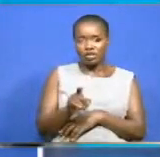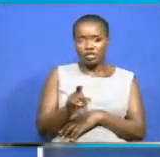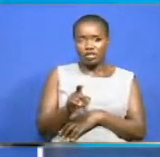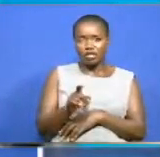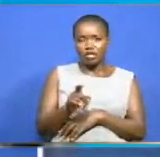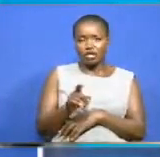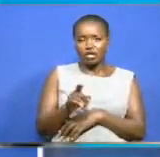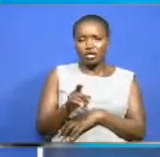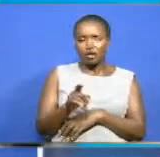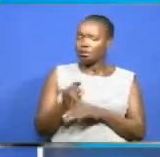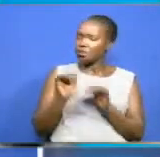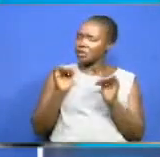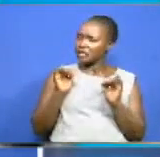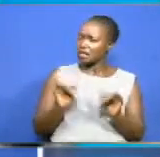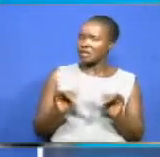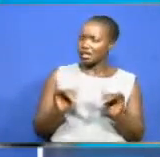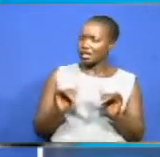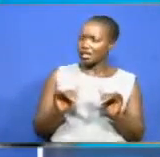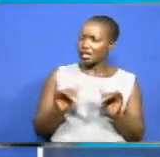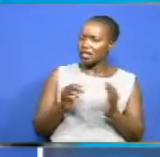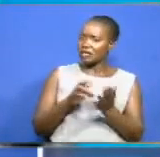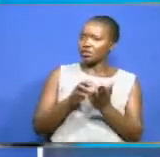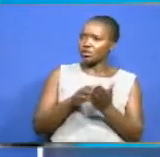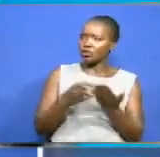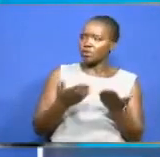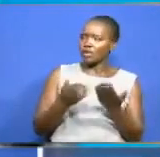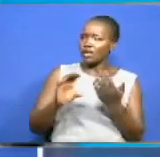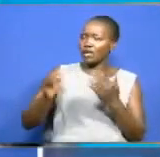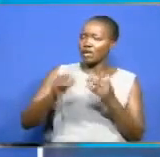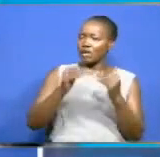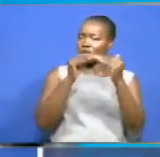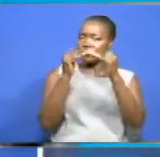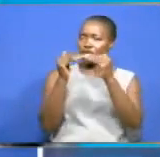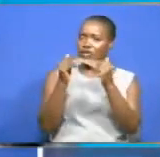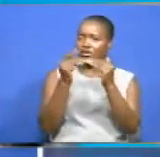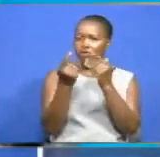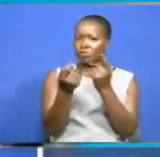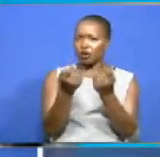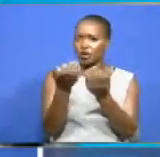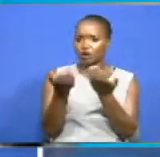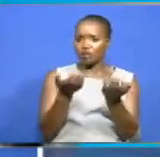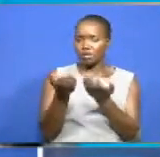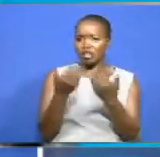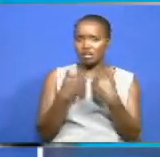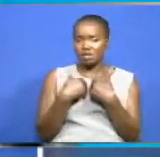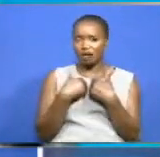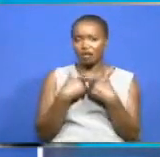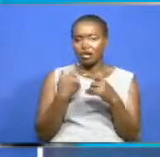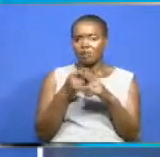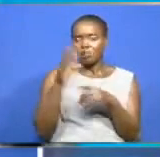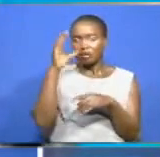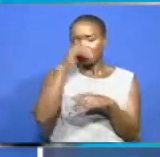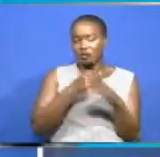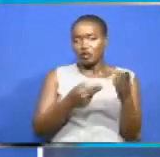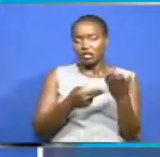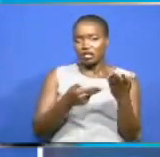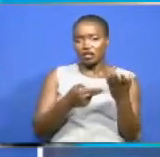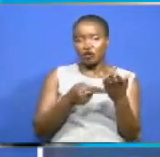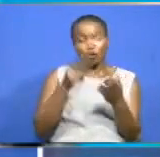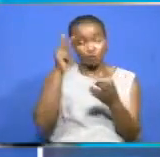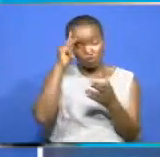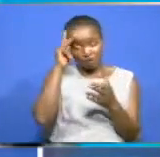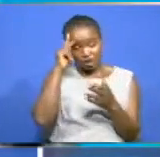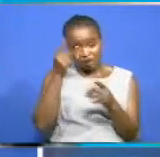going to look into a situation where in the county level, I have a small business and I do not have that technical know-how, but I